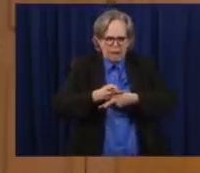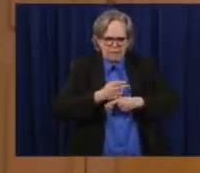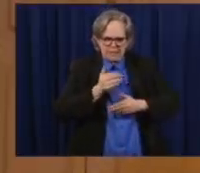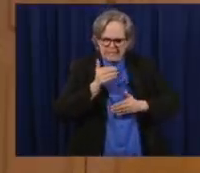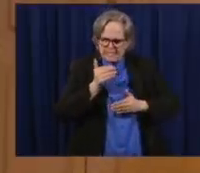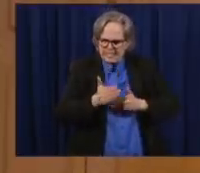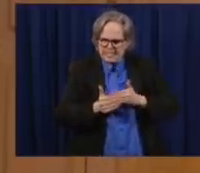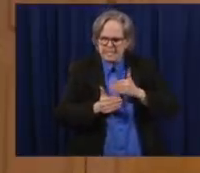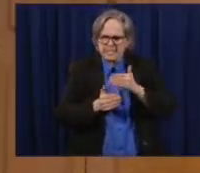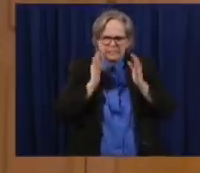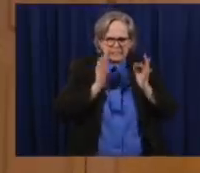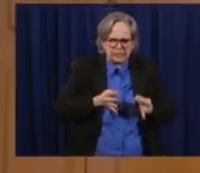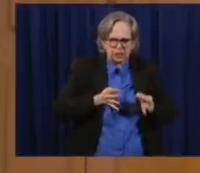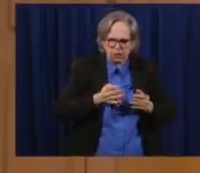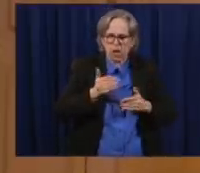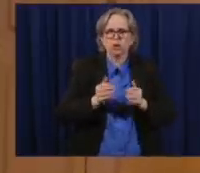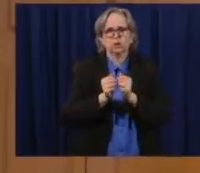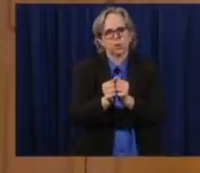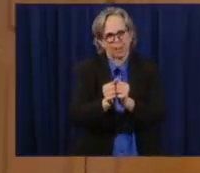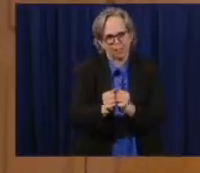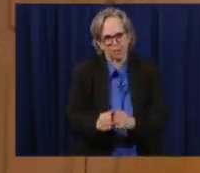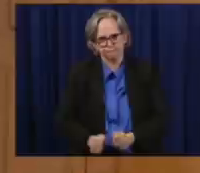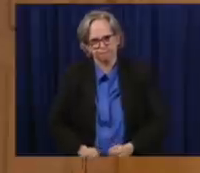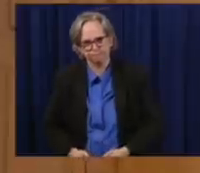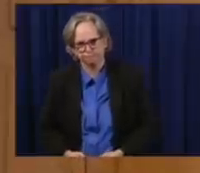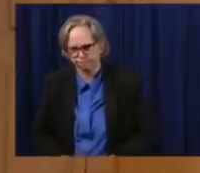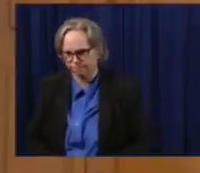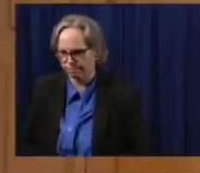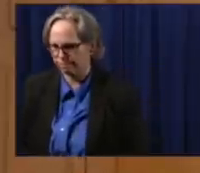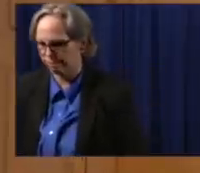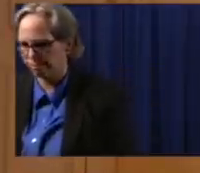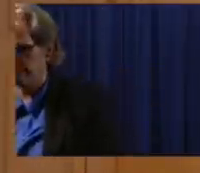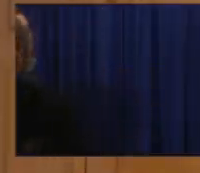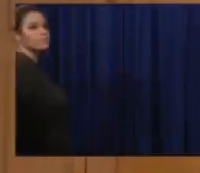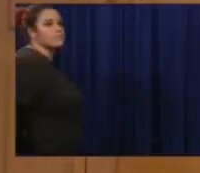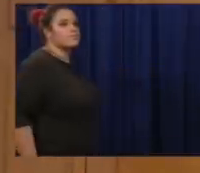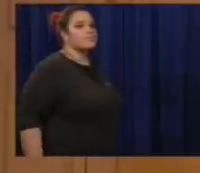be traveling together. Thank you. Thank you.